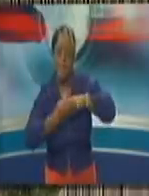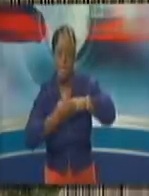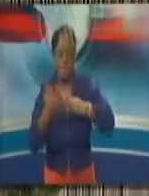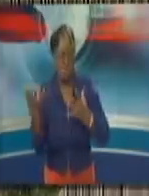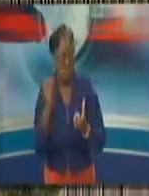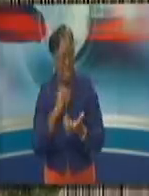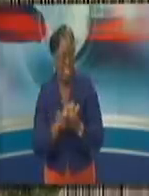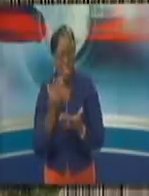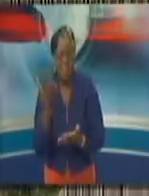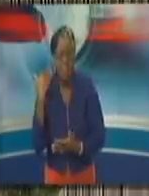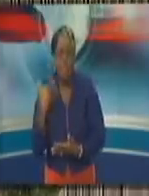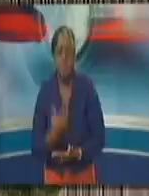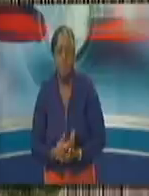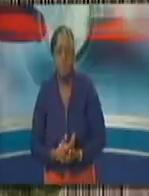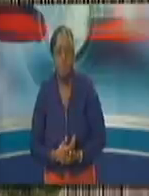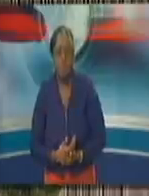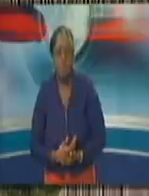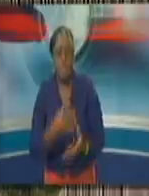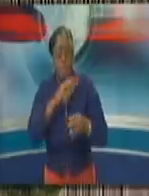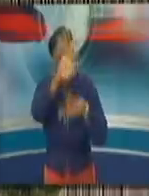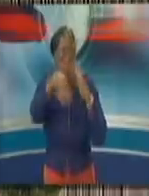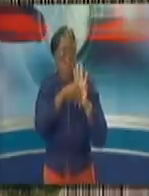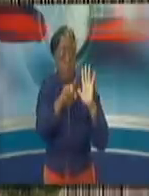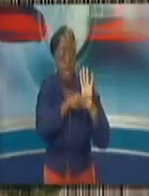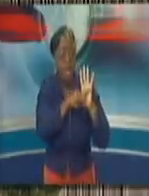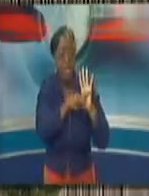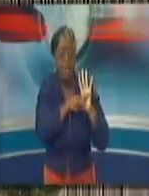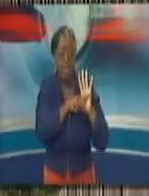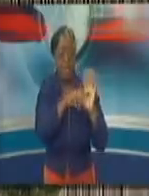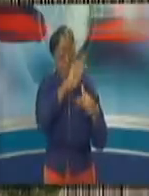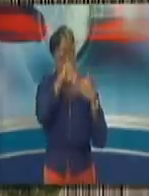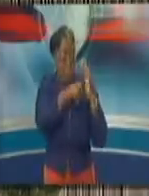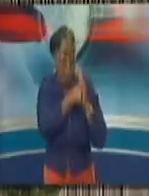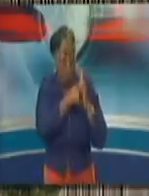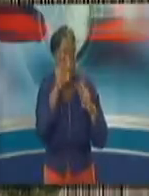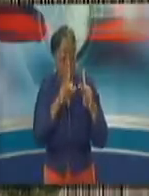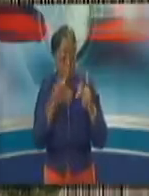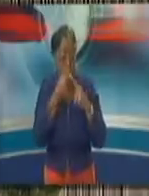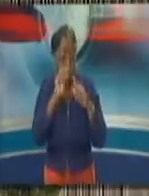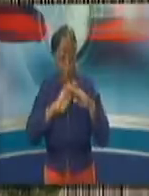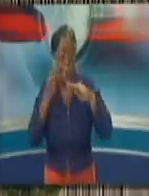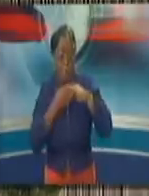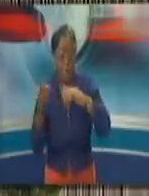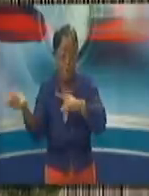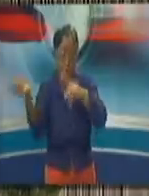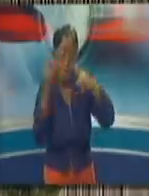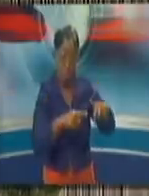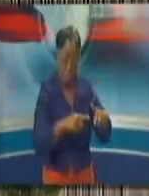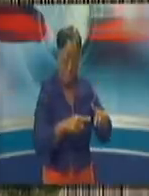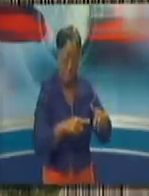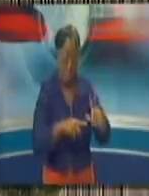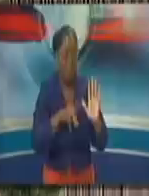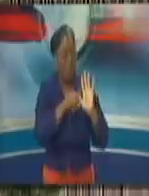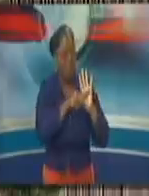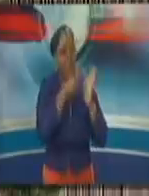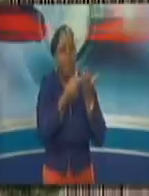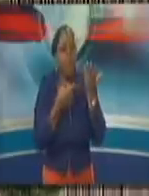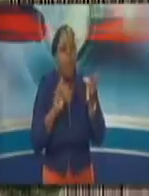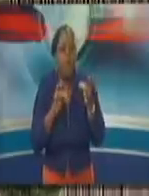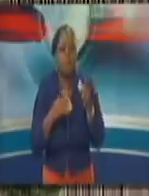correct, presuming all of those are negative, what is the next step for these nationals? Are they to go through a 14-day quarantine period, and